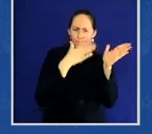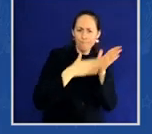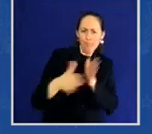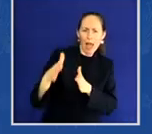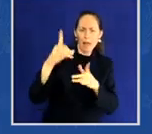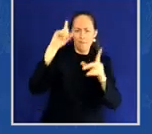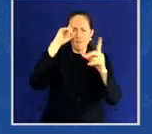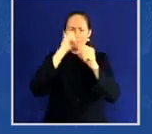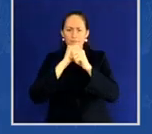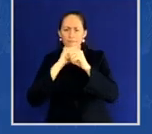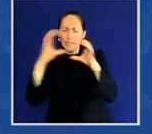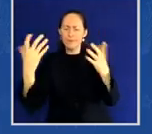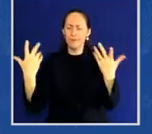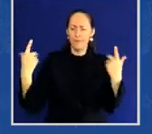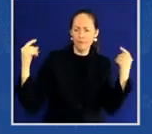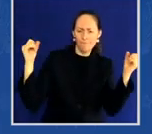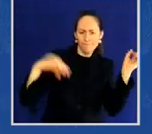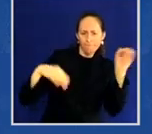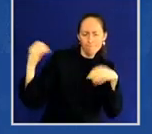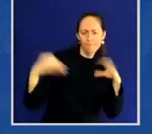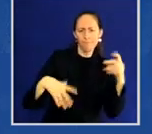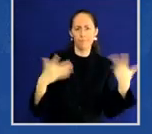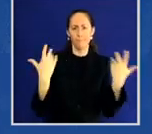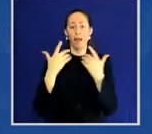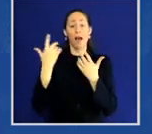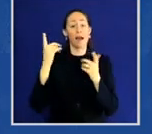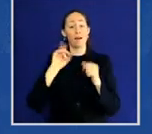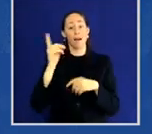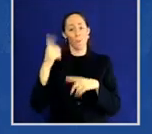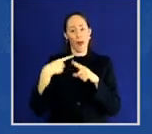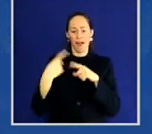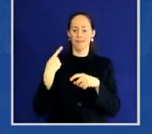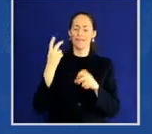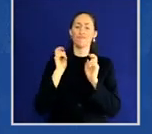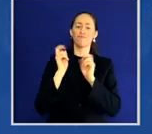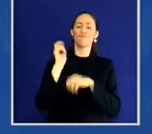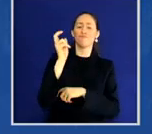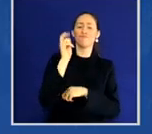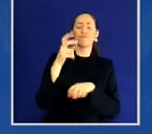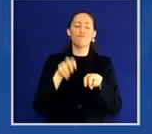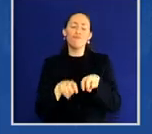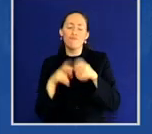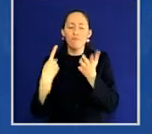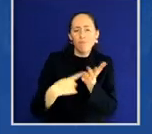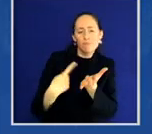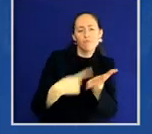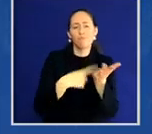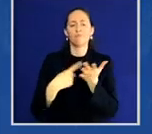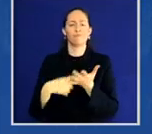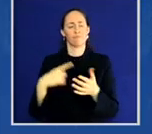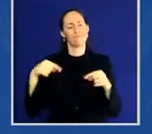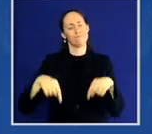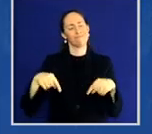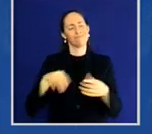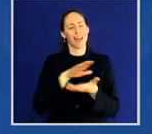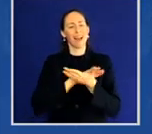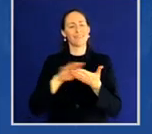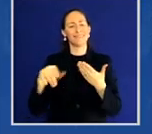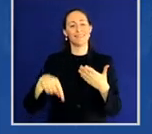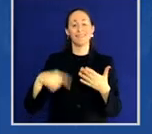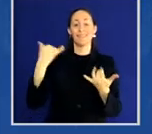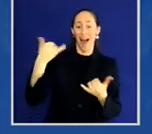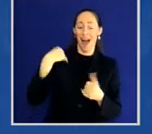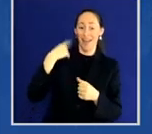Philly. It's a wonderful tribute to this station to bear his name. And Bill Flynn, thank you for having